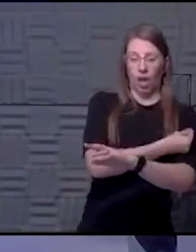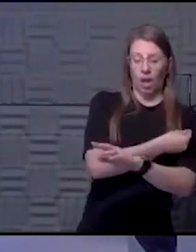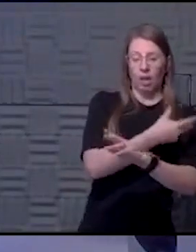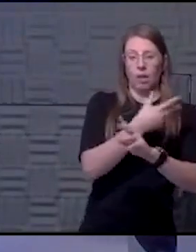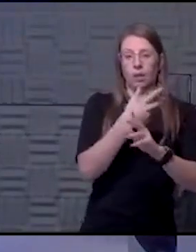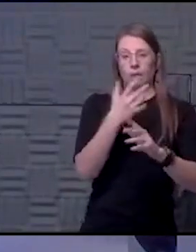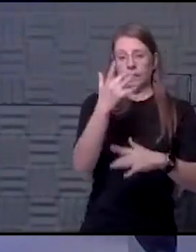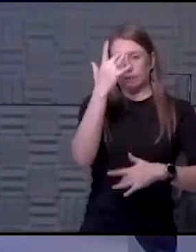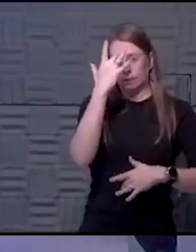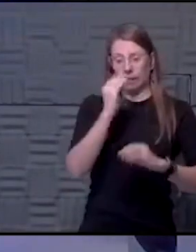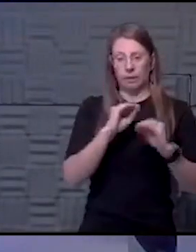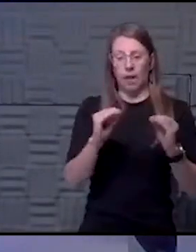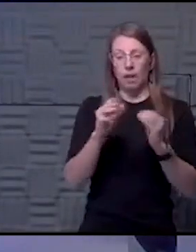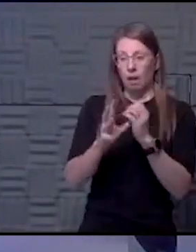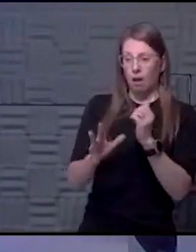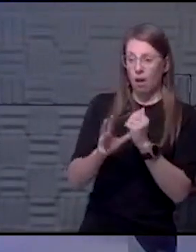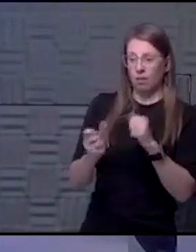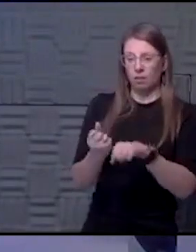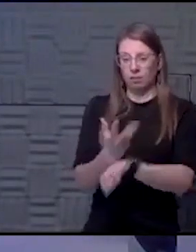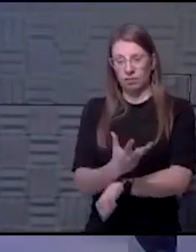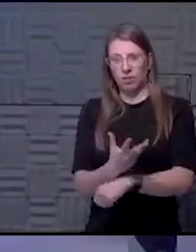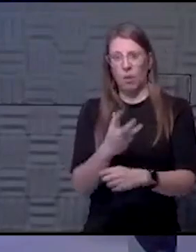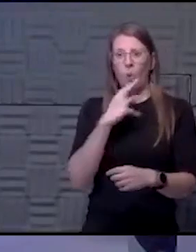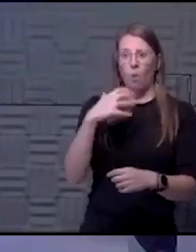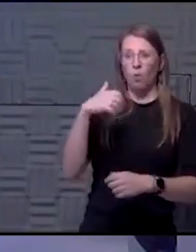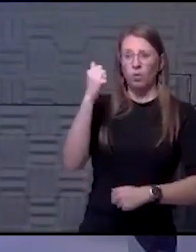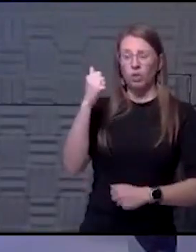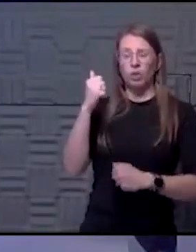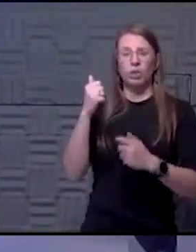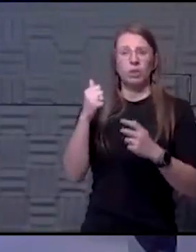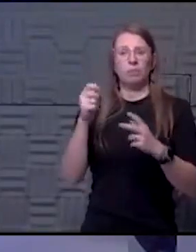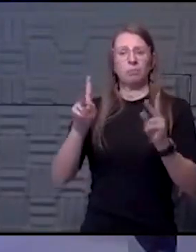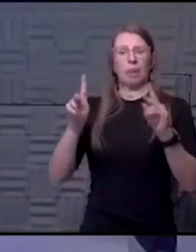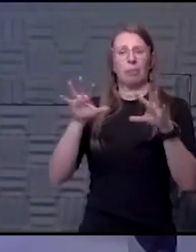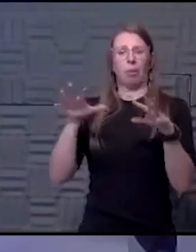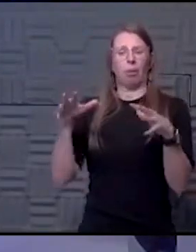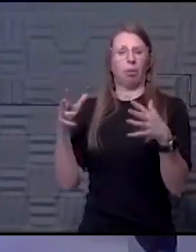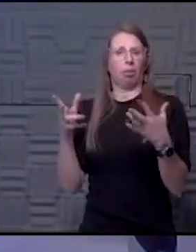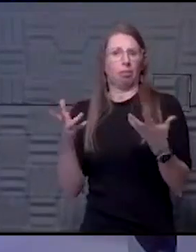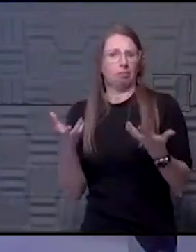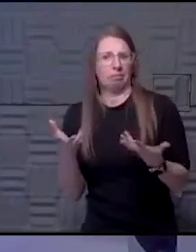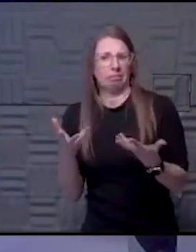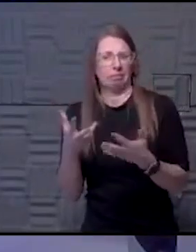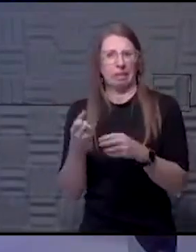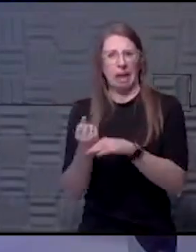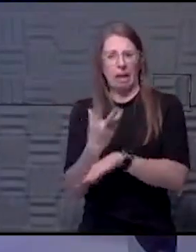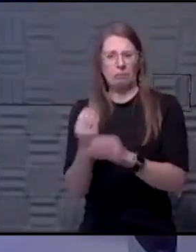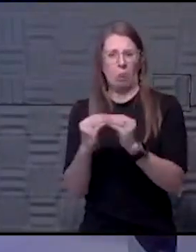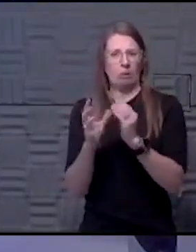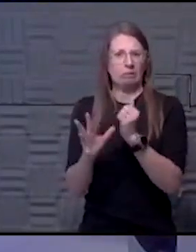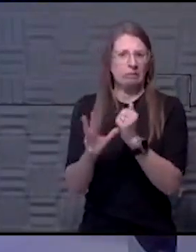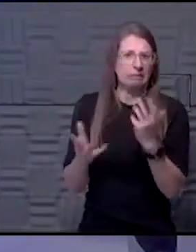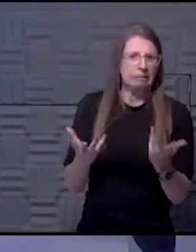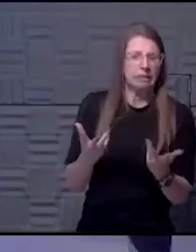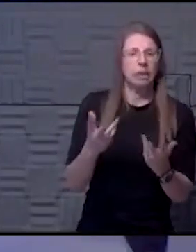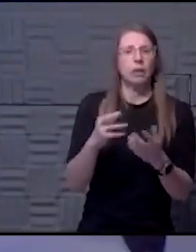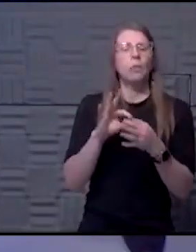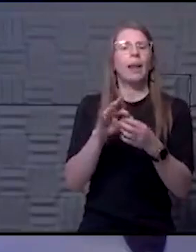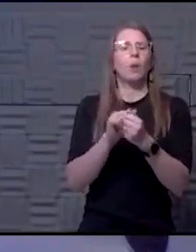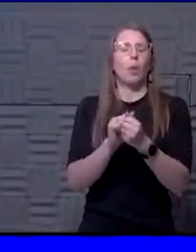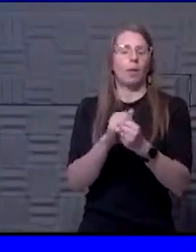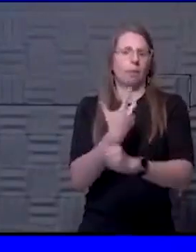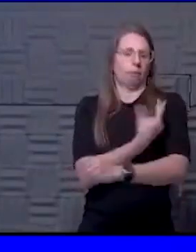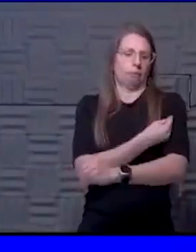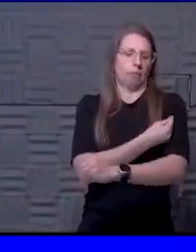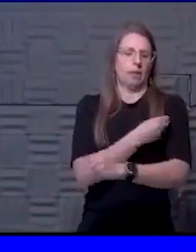cause me to have diarrhea, and is that a problem for older populations? People are just, can you just go over the side effects as you know them? Yeah,